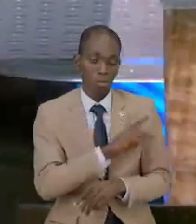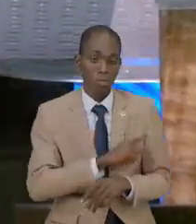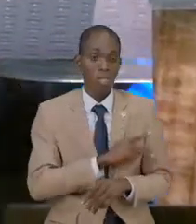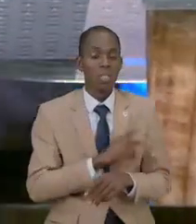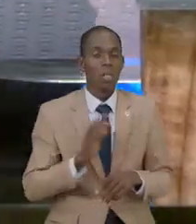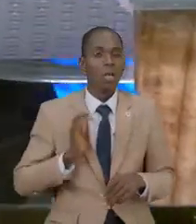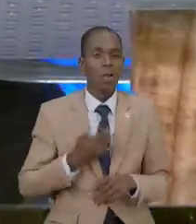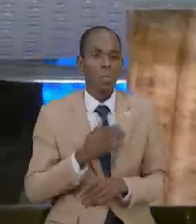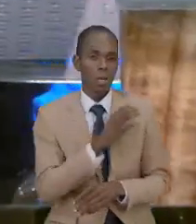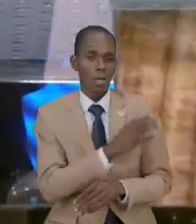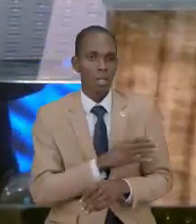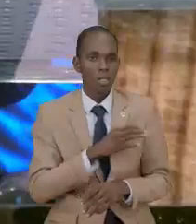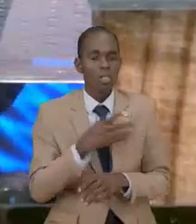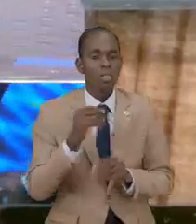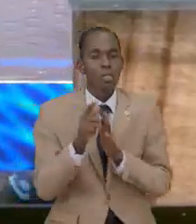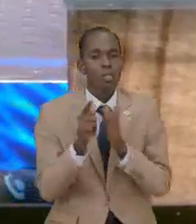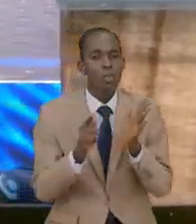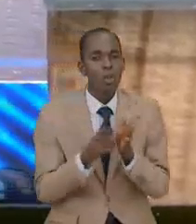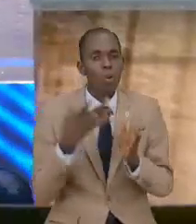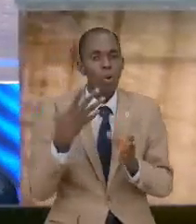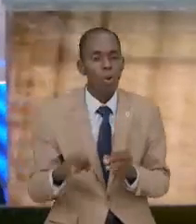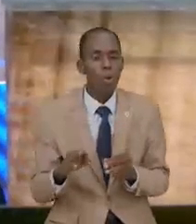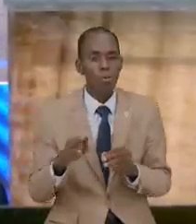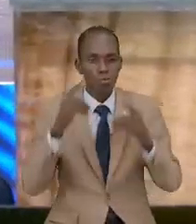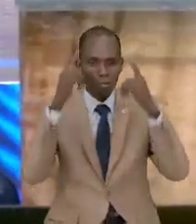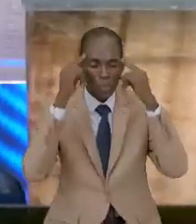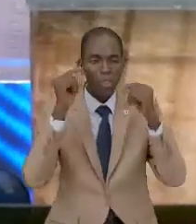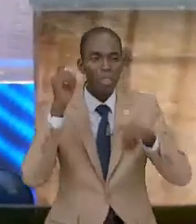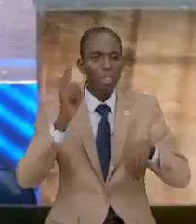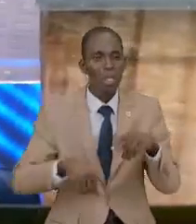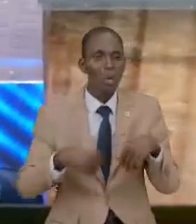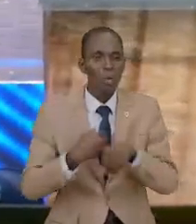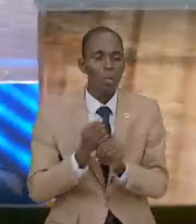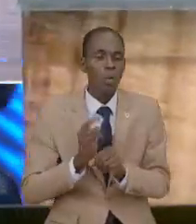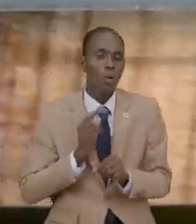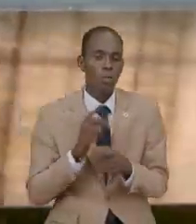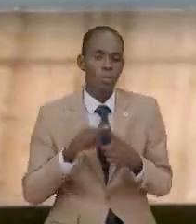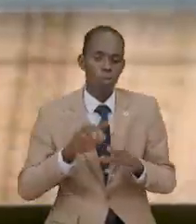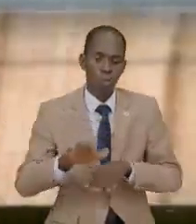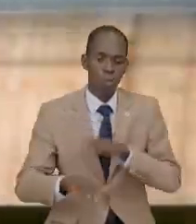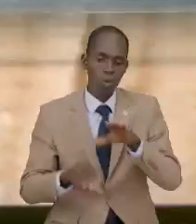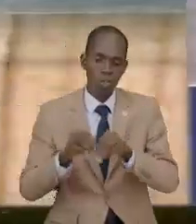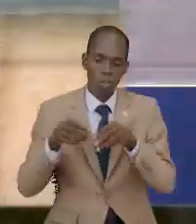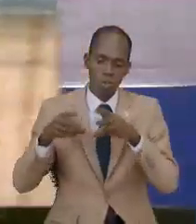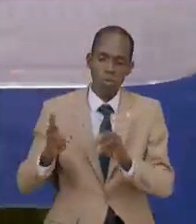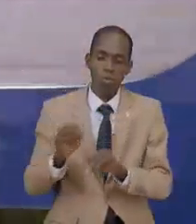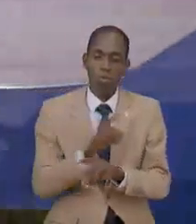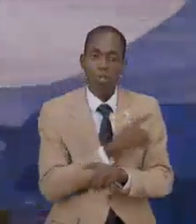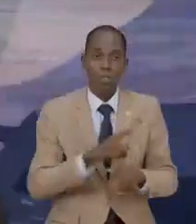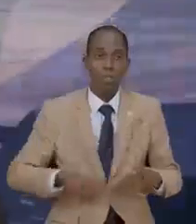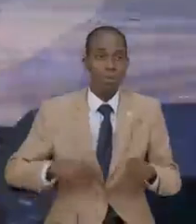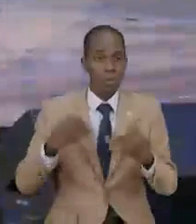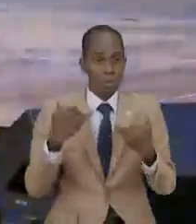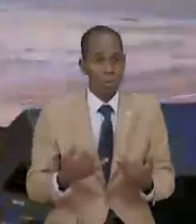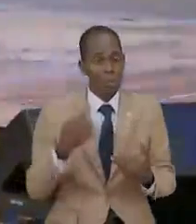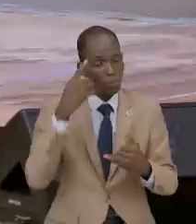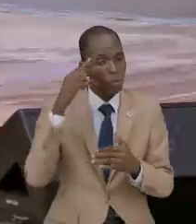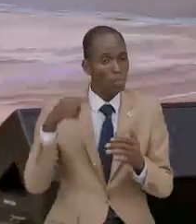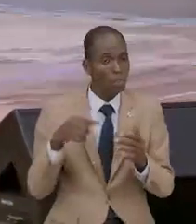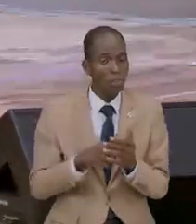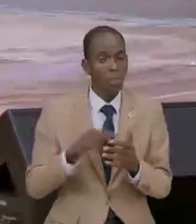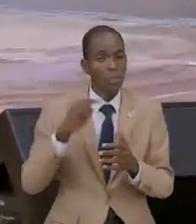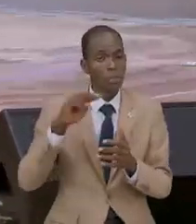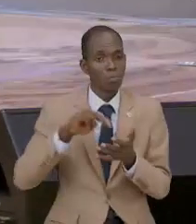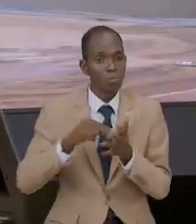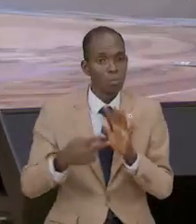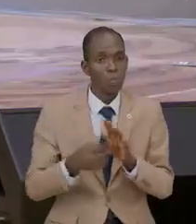The law of Moses could not make us to walk in the way of the Lord. But now, for this purpose, the Son of